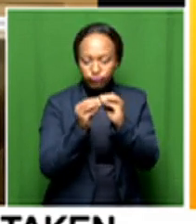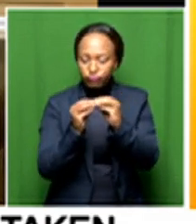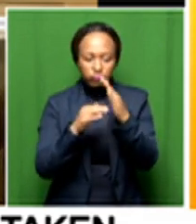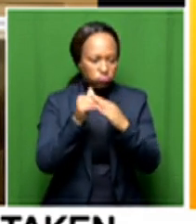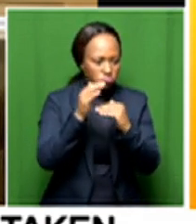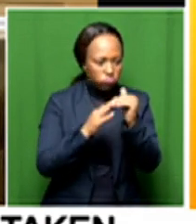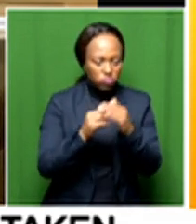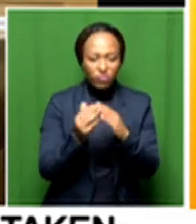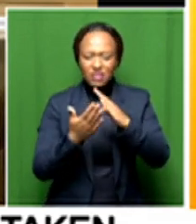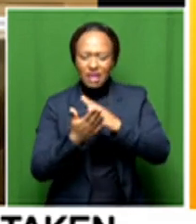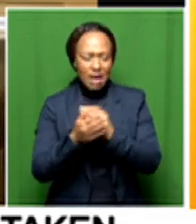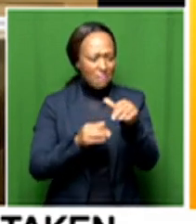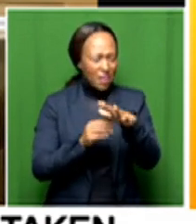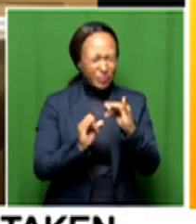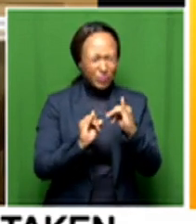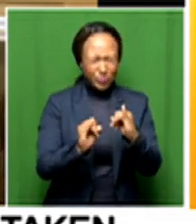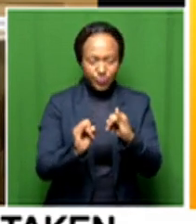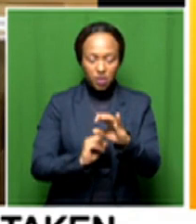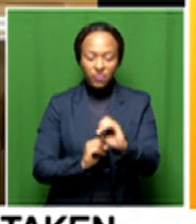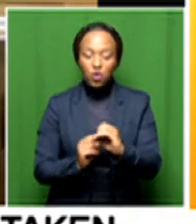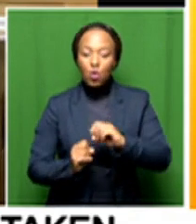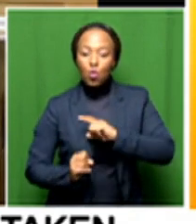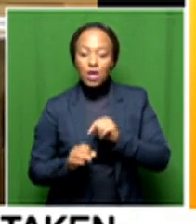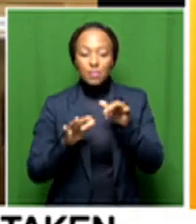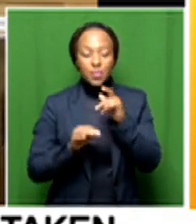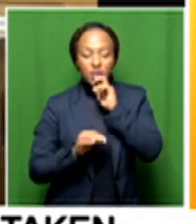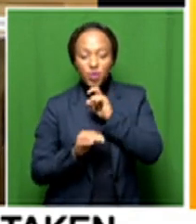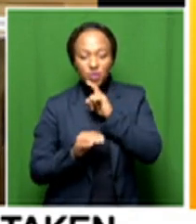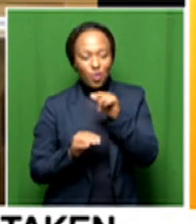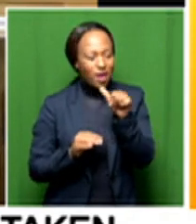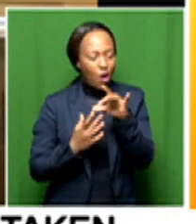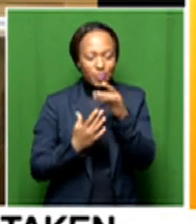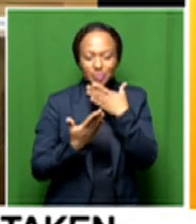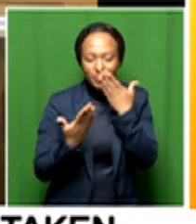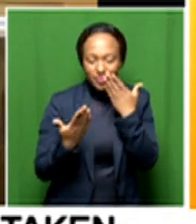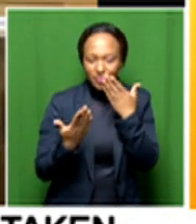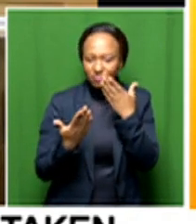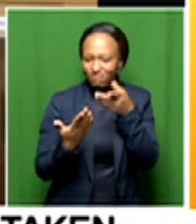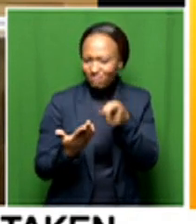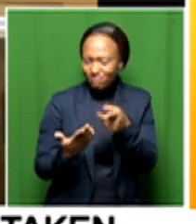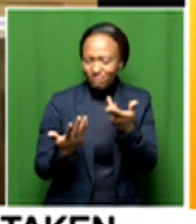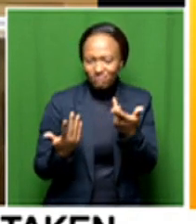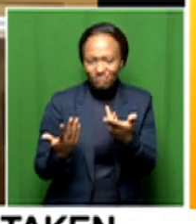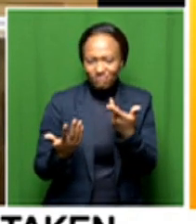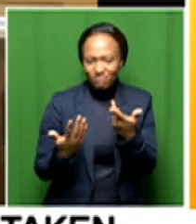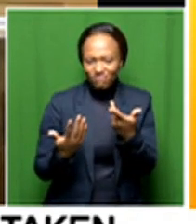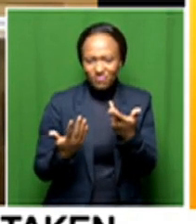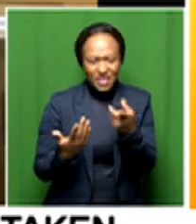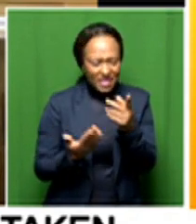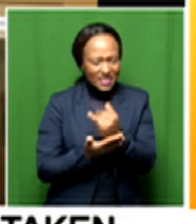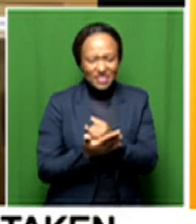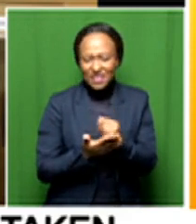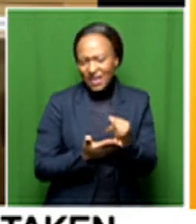of these derelict places that unfortunately people have to use because they have no option. This is a sin